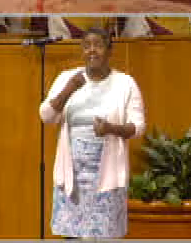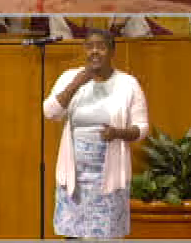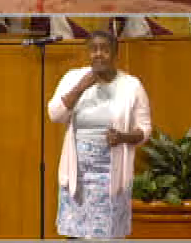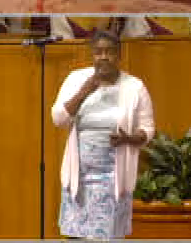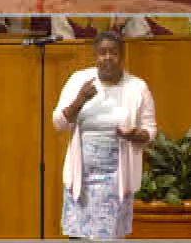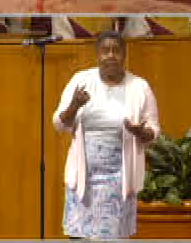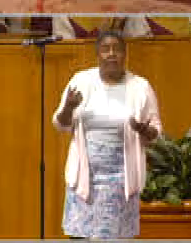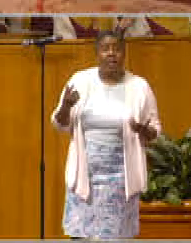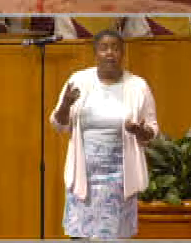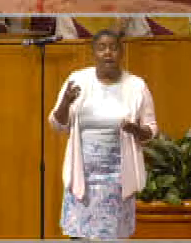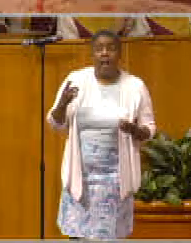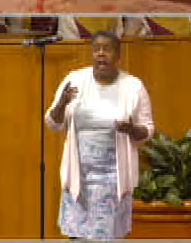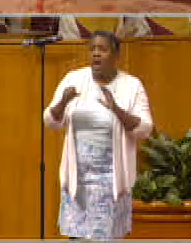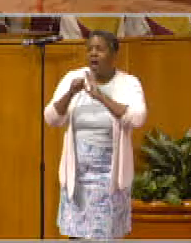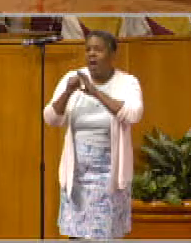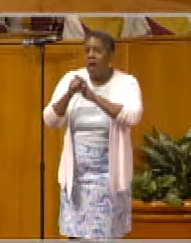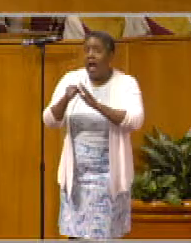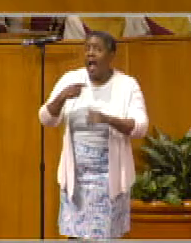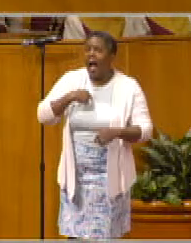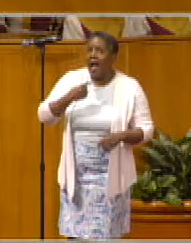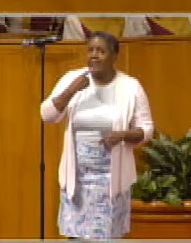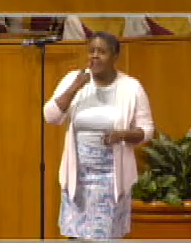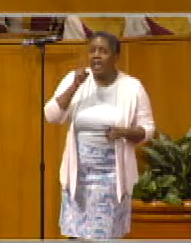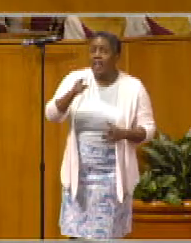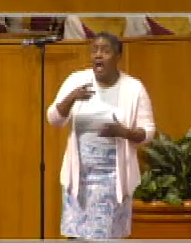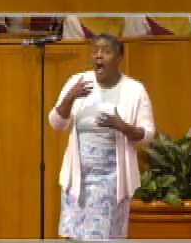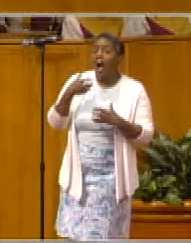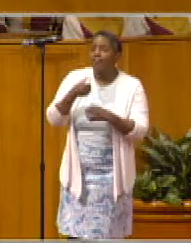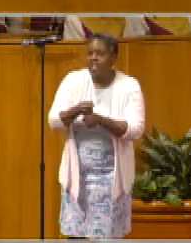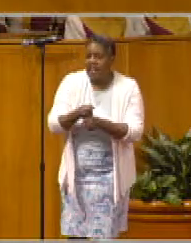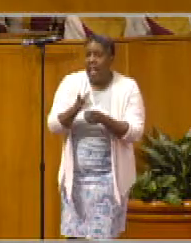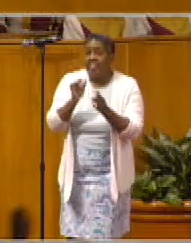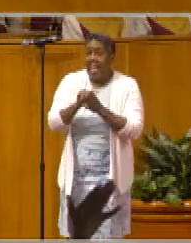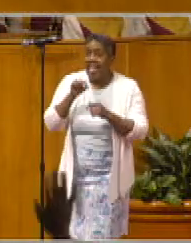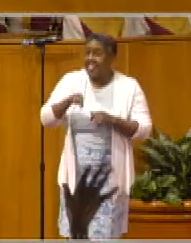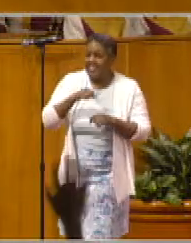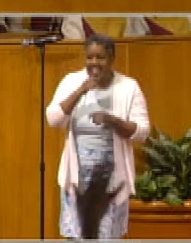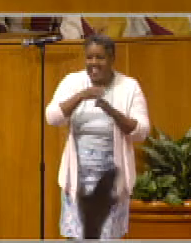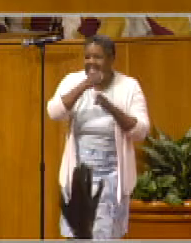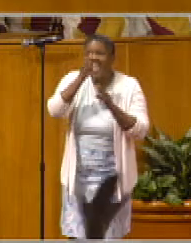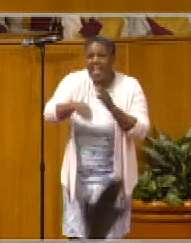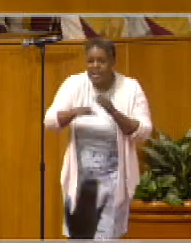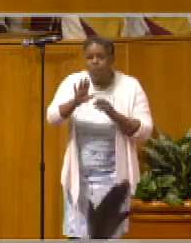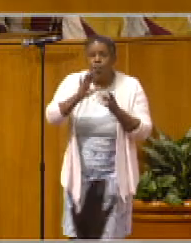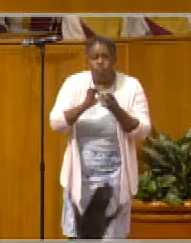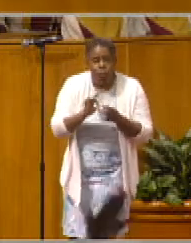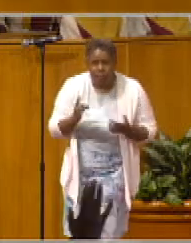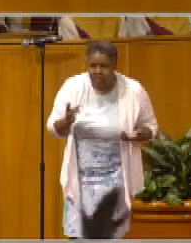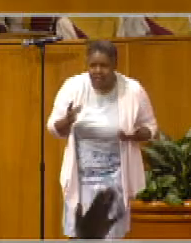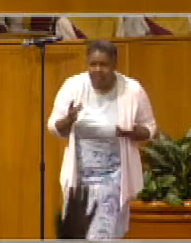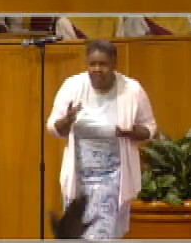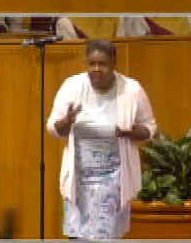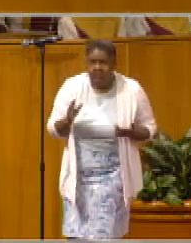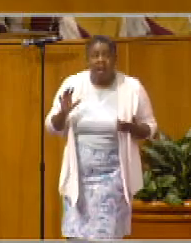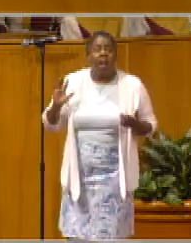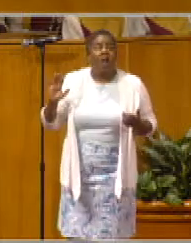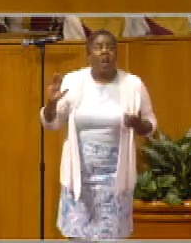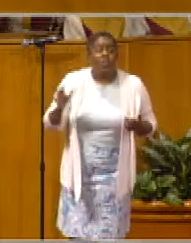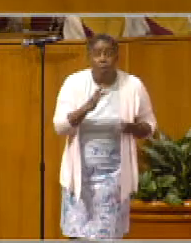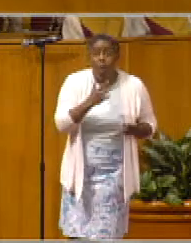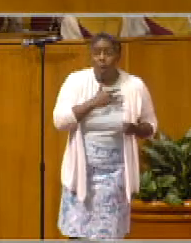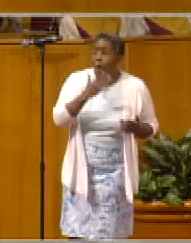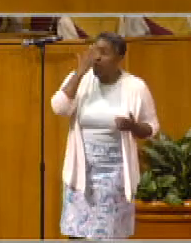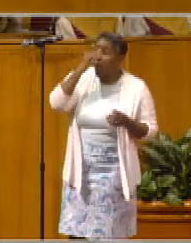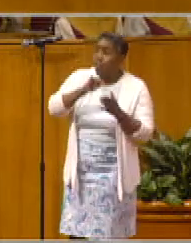Bobby, put my mic back on. I said, be confident that this ain't the end of your story. Know in your heart that